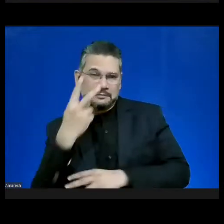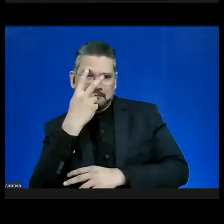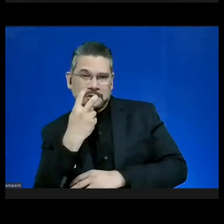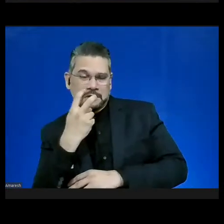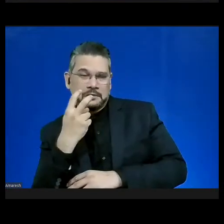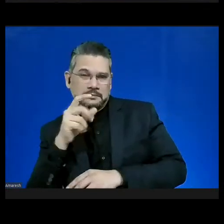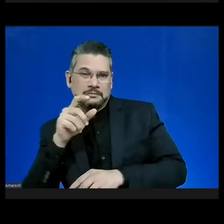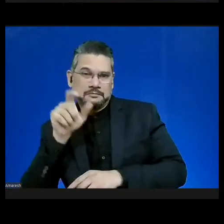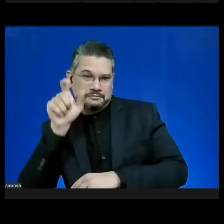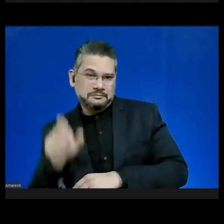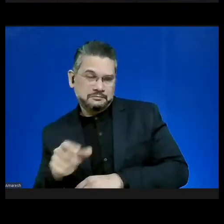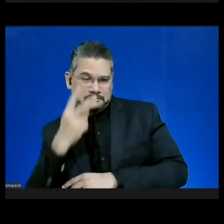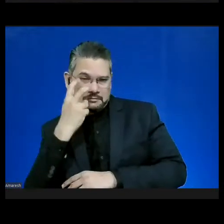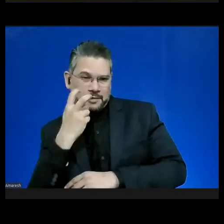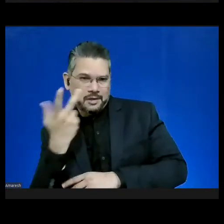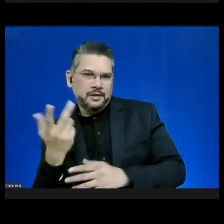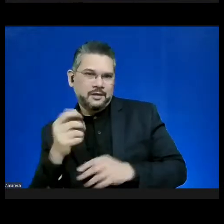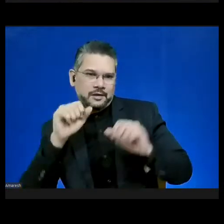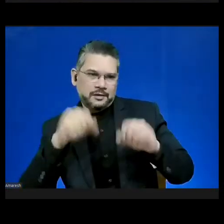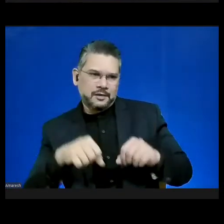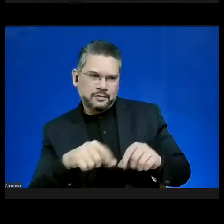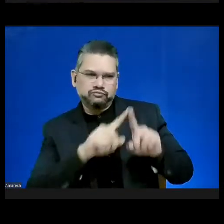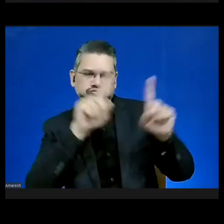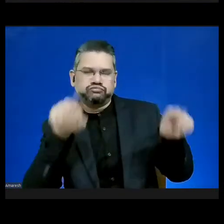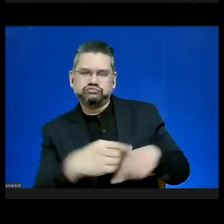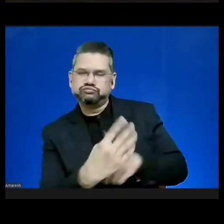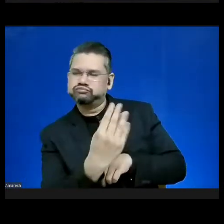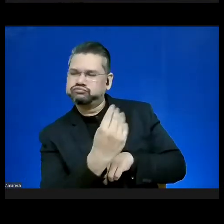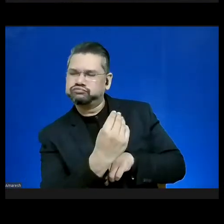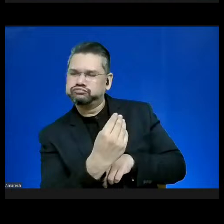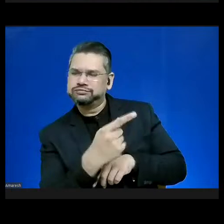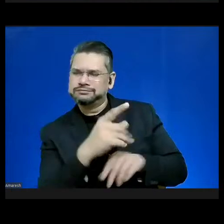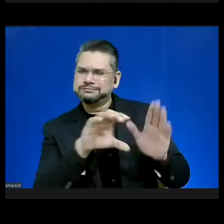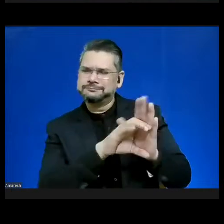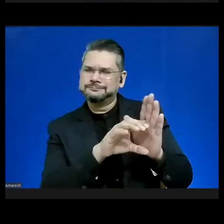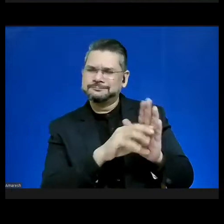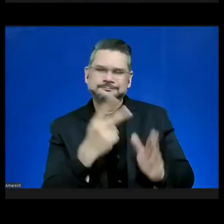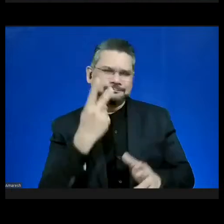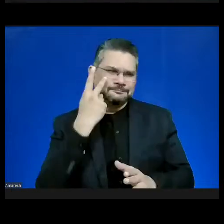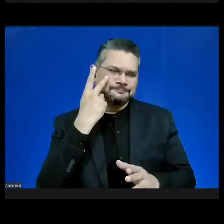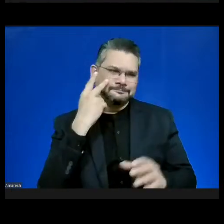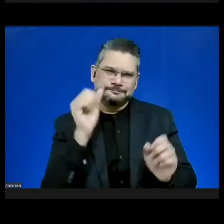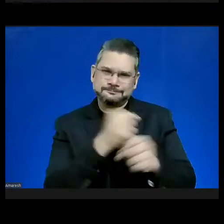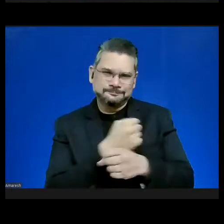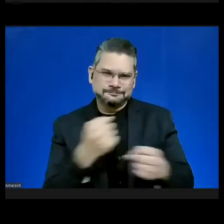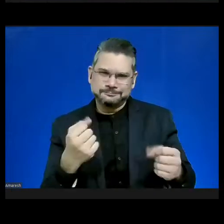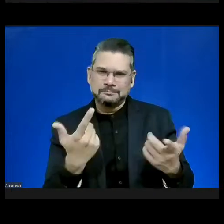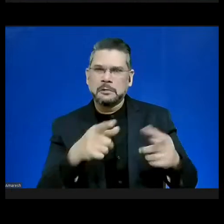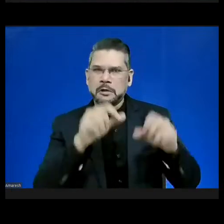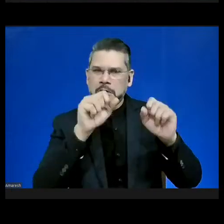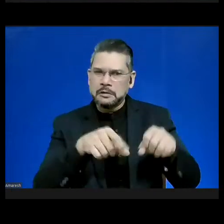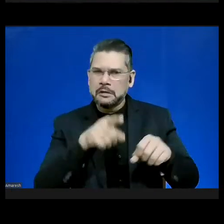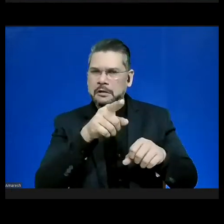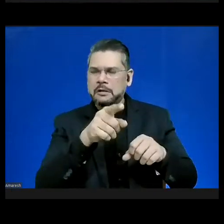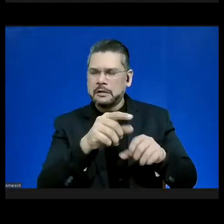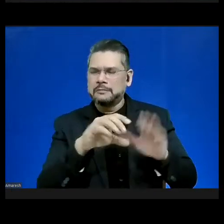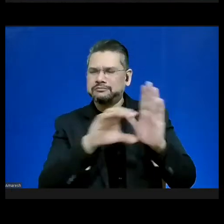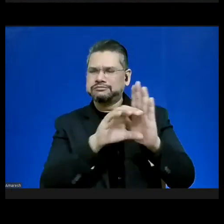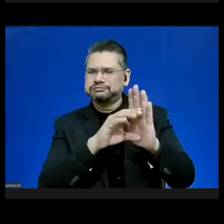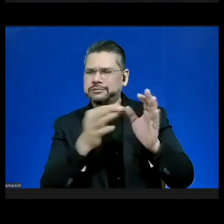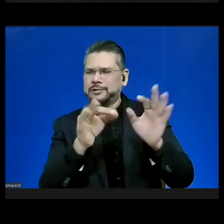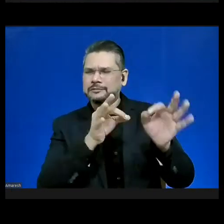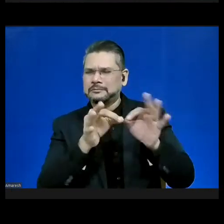uses the screen reader, he cannot see that picture. So he can get the description of the picture read by the screen